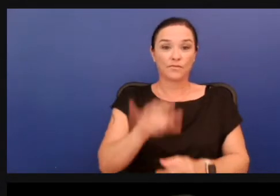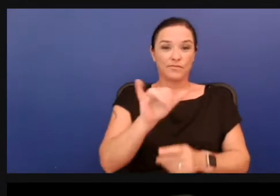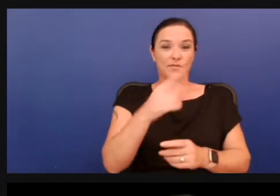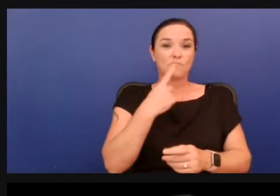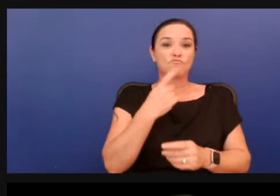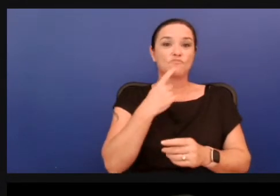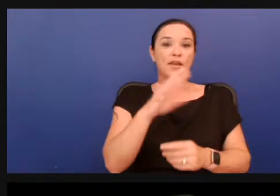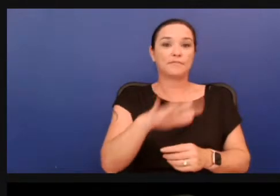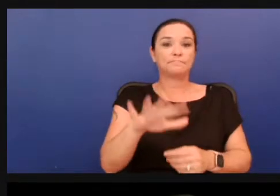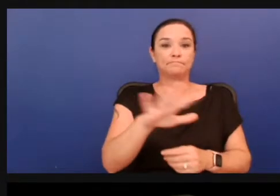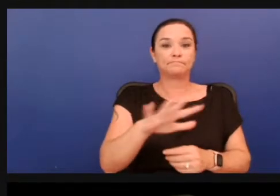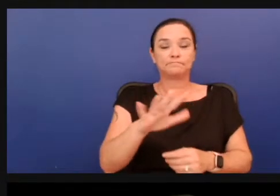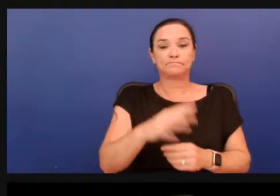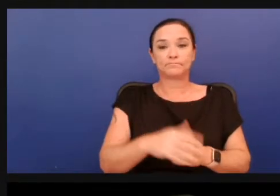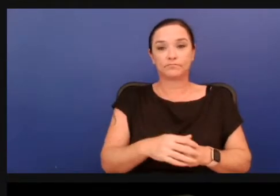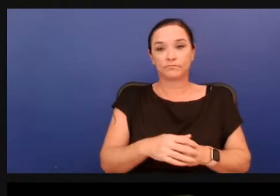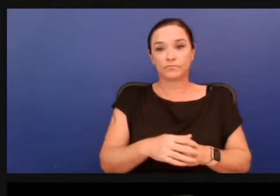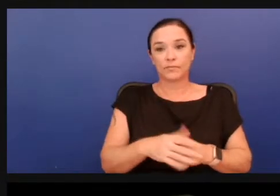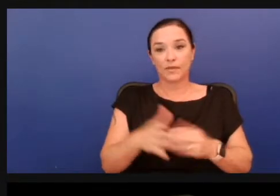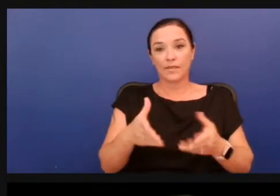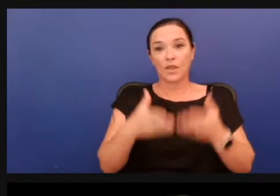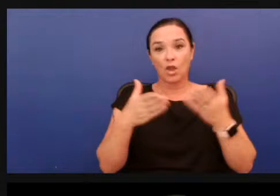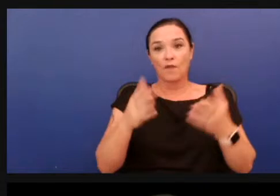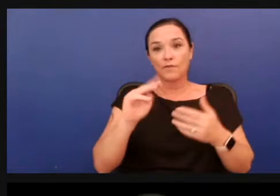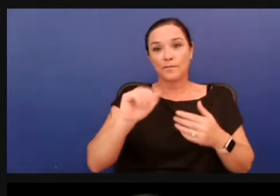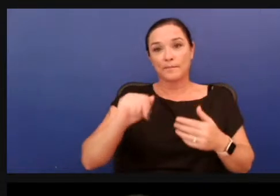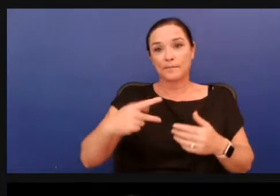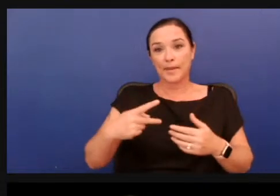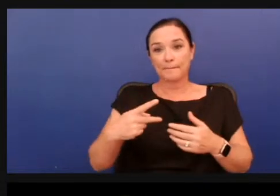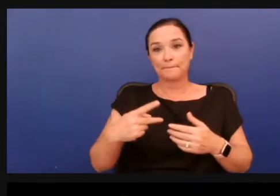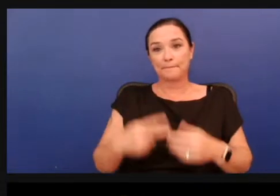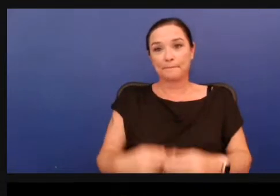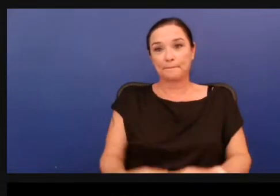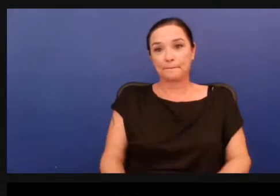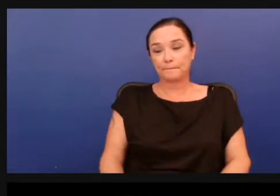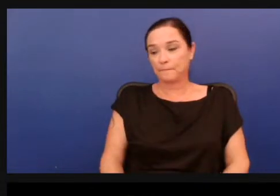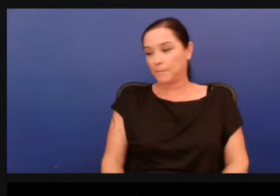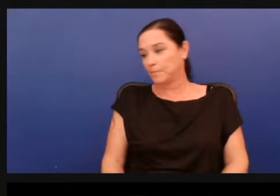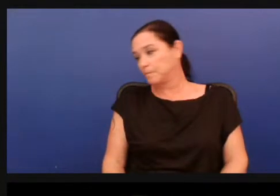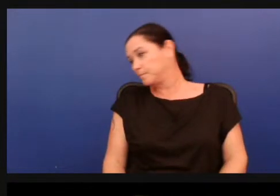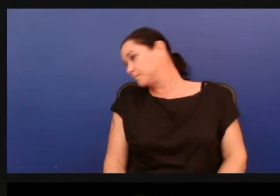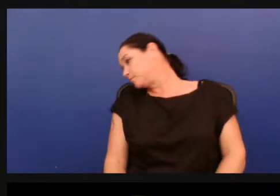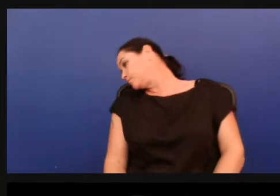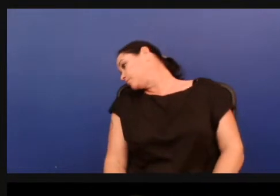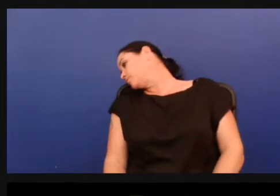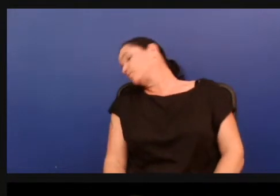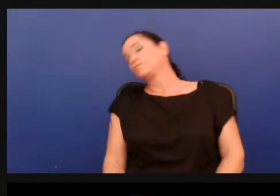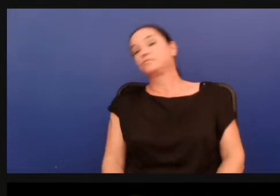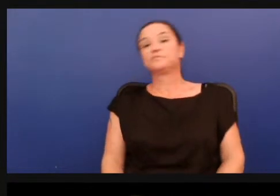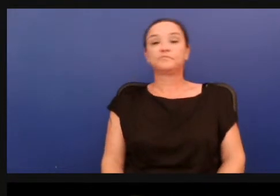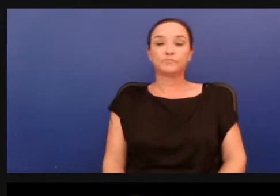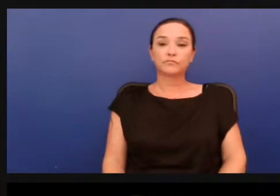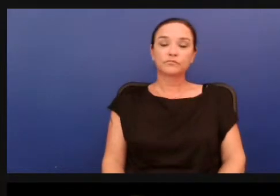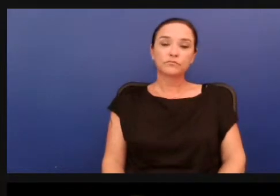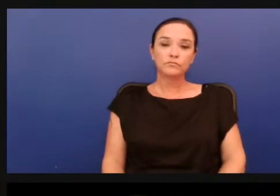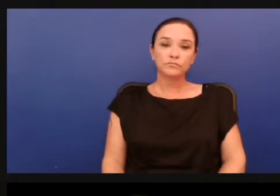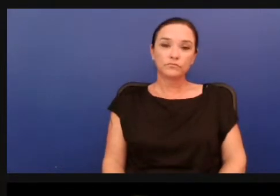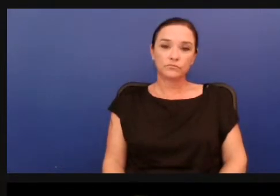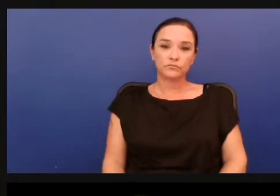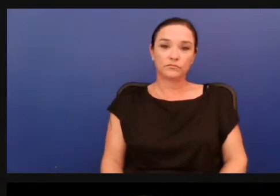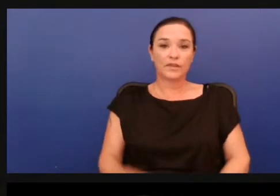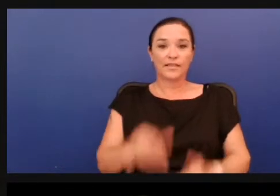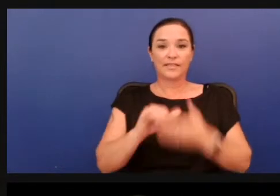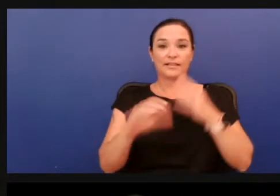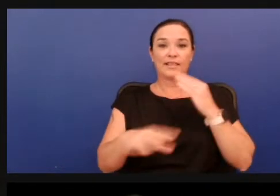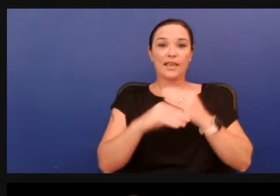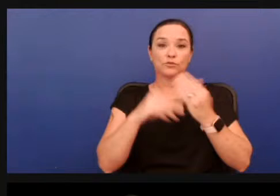Uekahuna. They do offer a map. There it is. So there is that extra parking